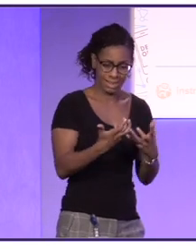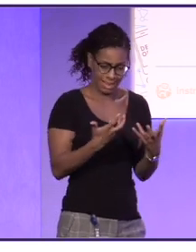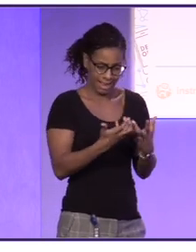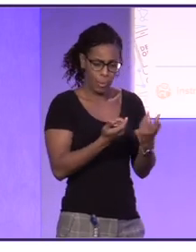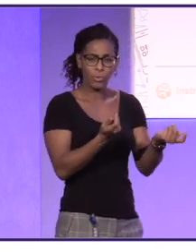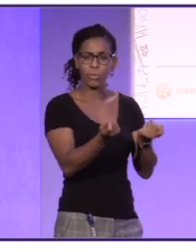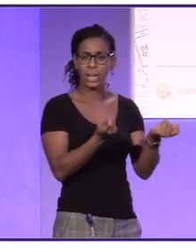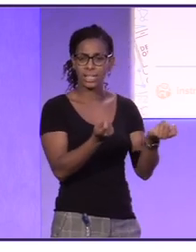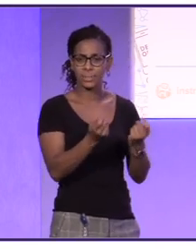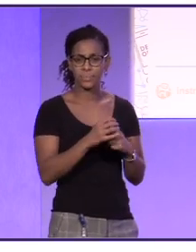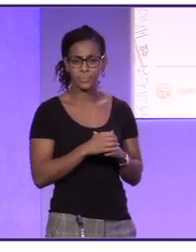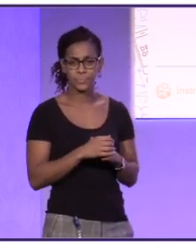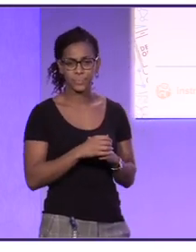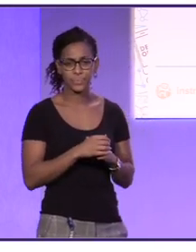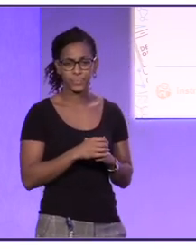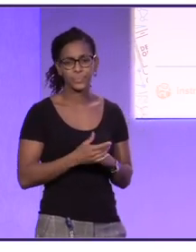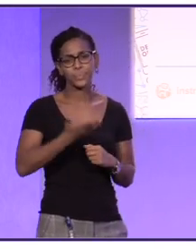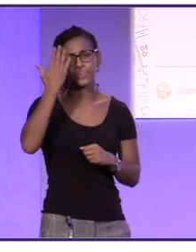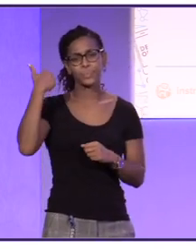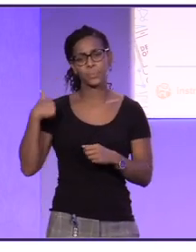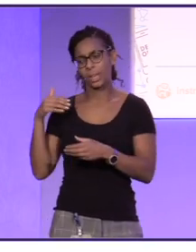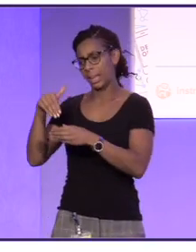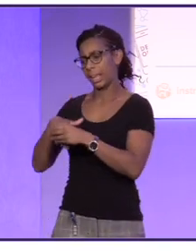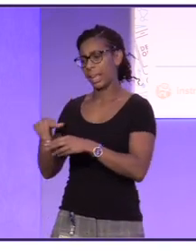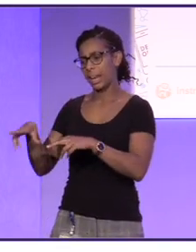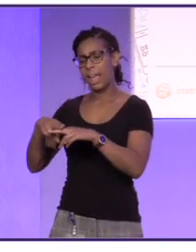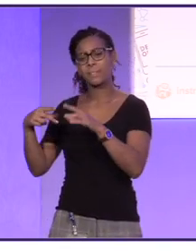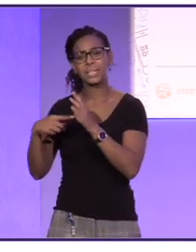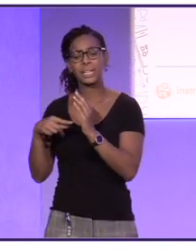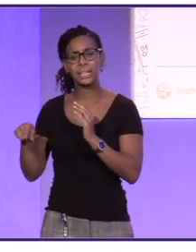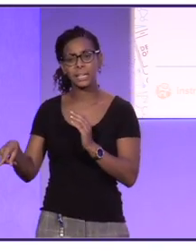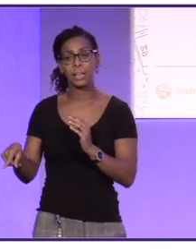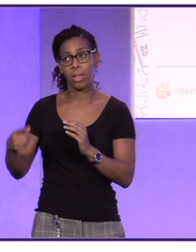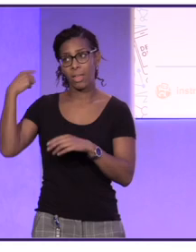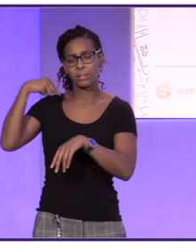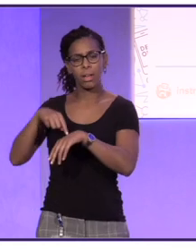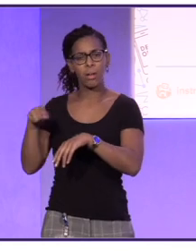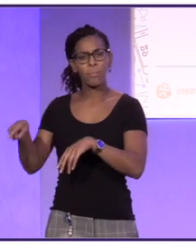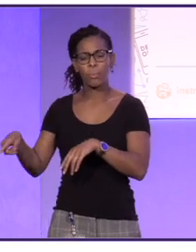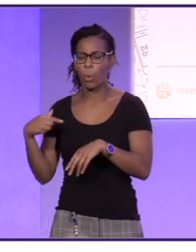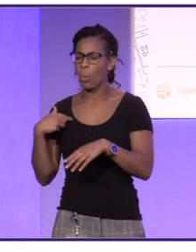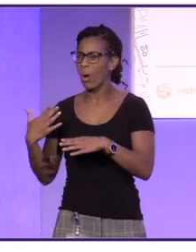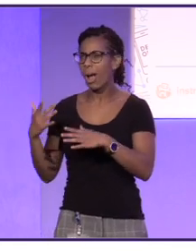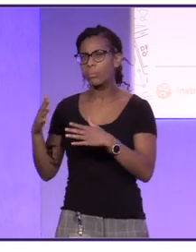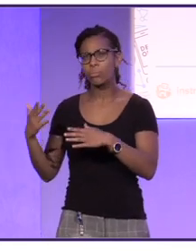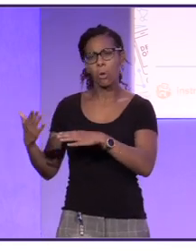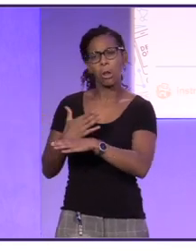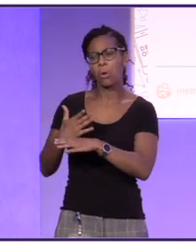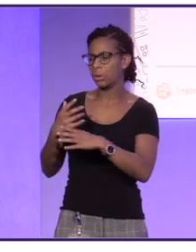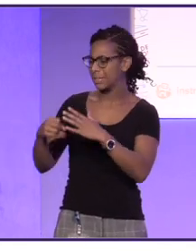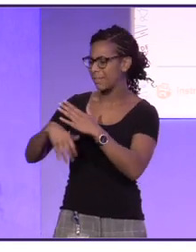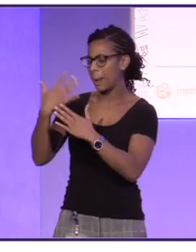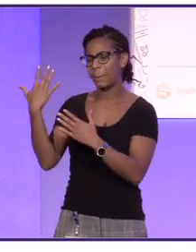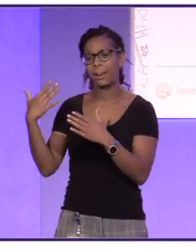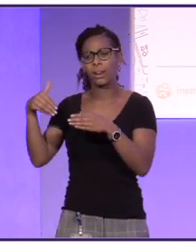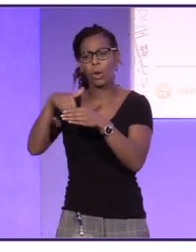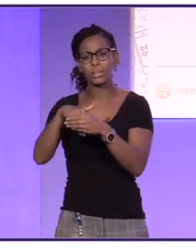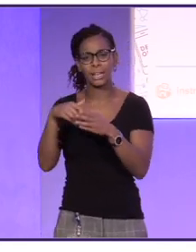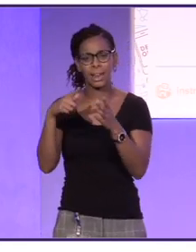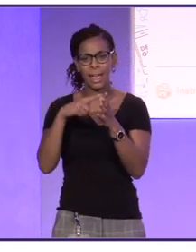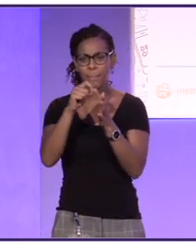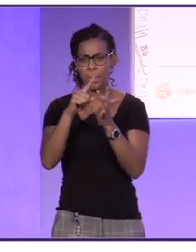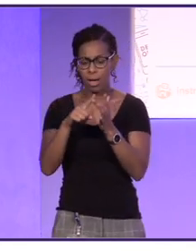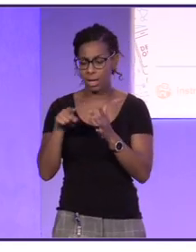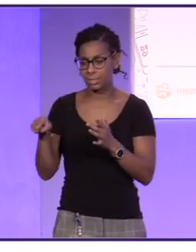When I joined the FT, we were at quite an early stage of producing these content APIs, and we